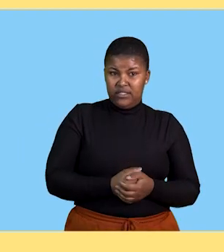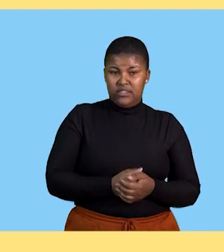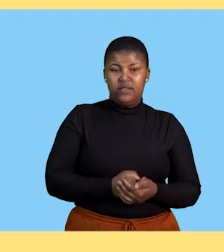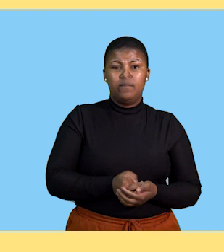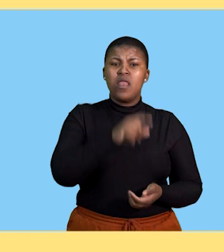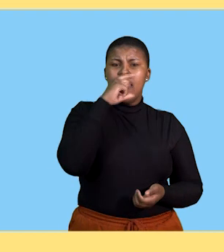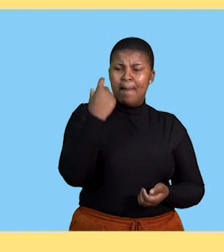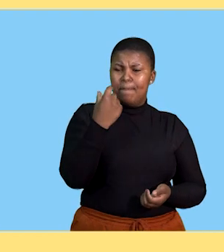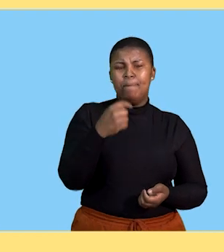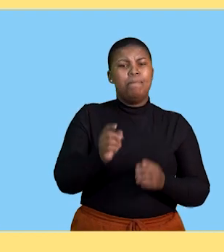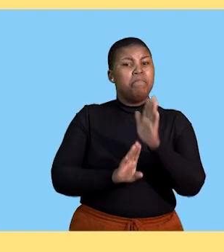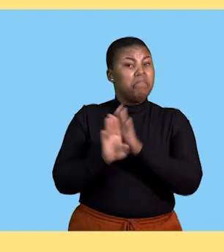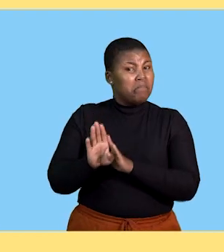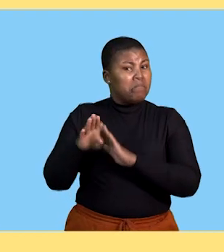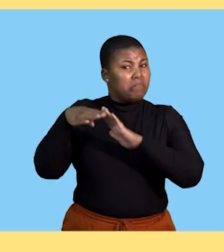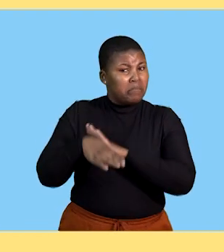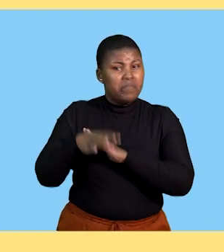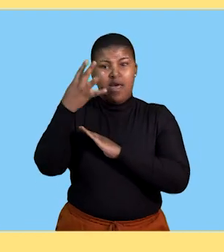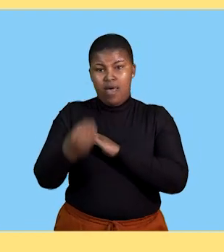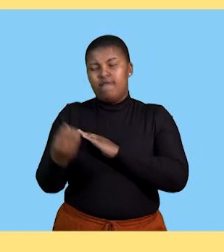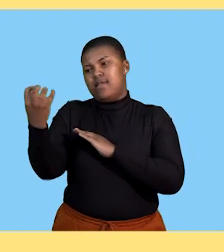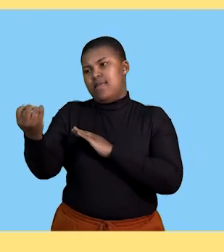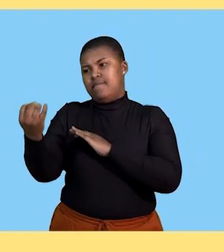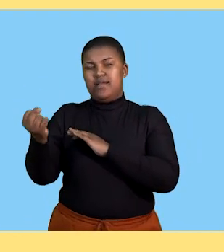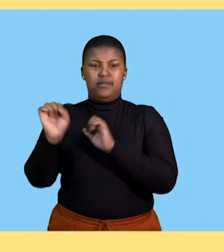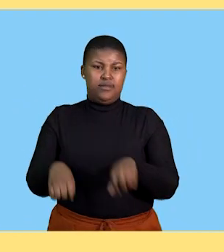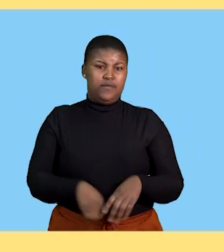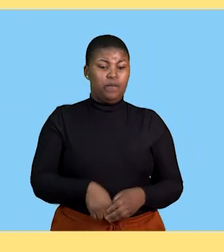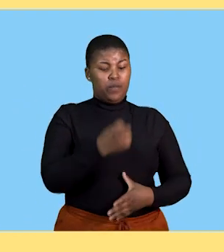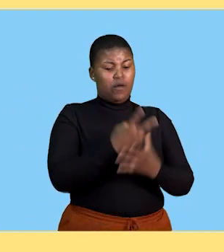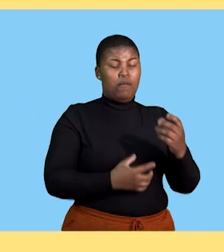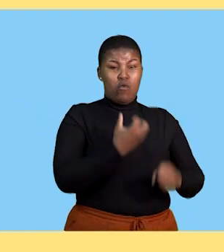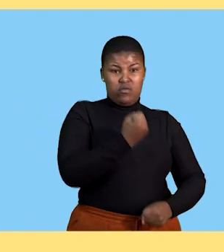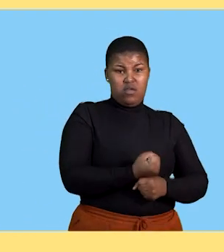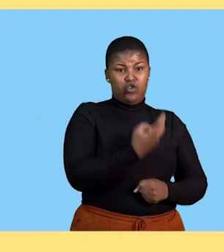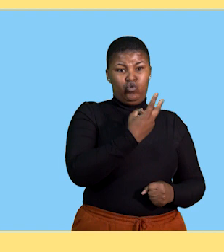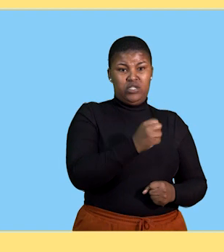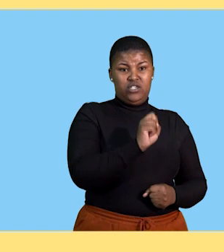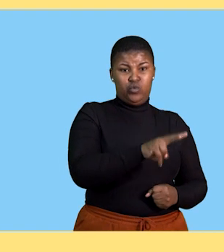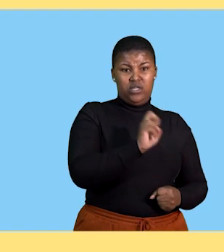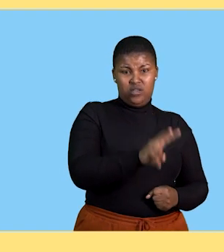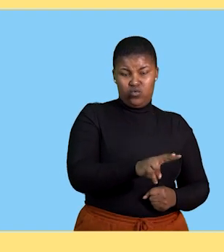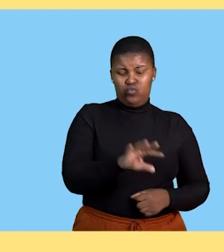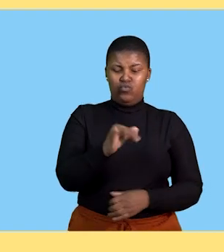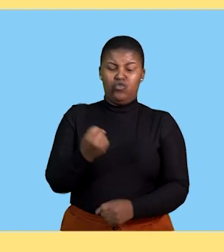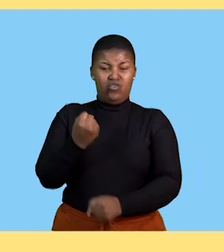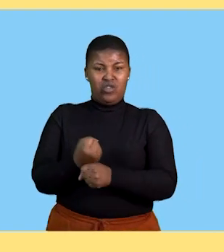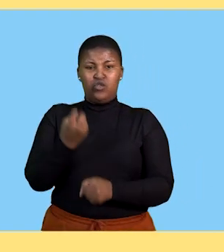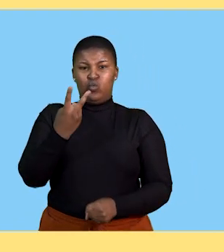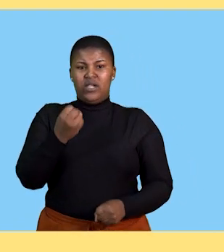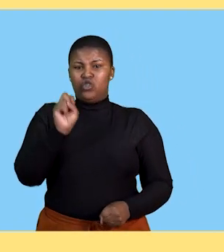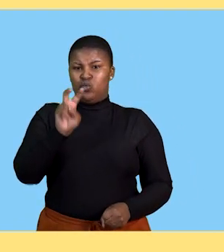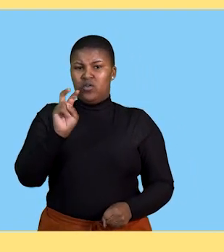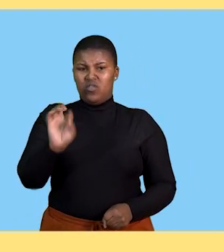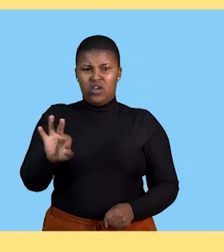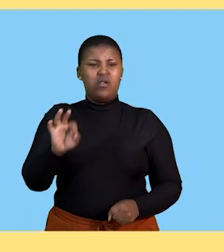have my name, I have the trend as well as the figures. In both years, the business was able to pay its short-term debts